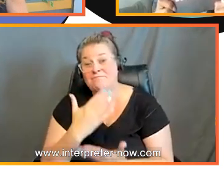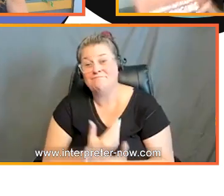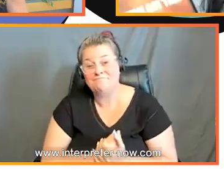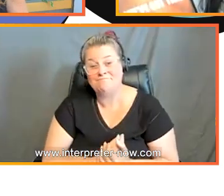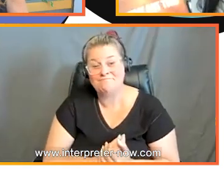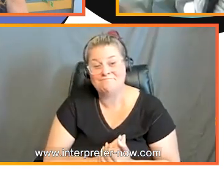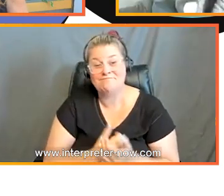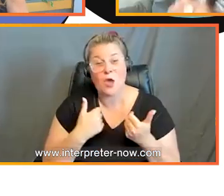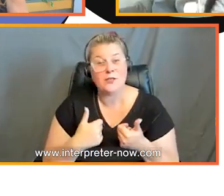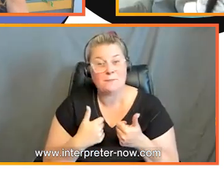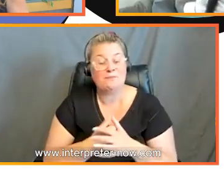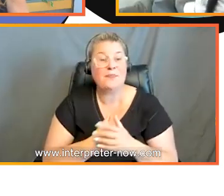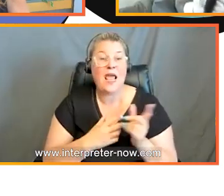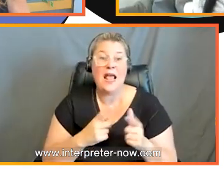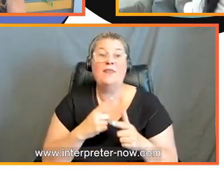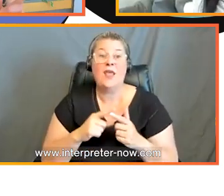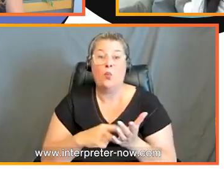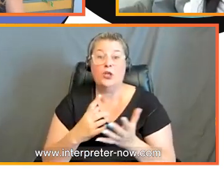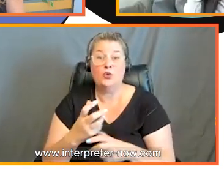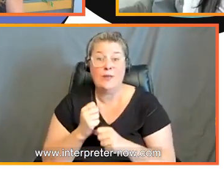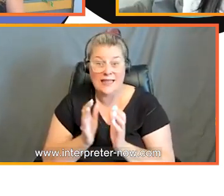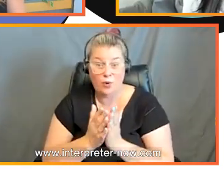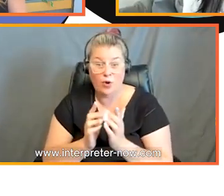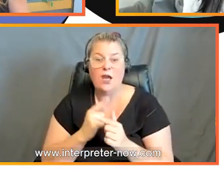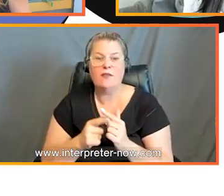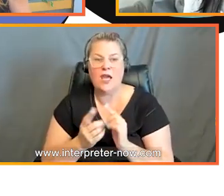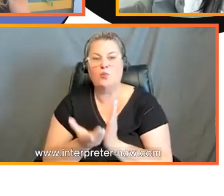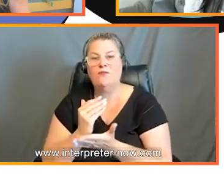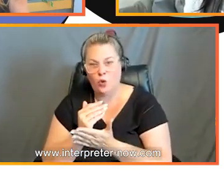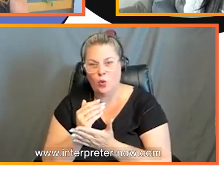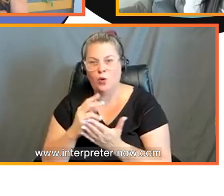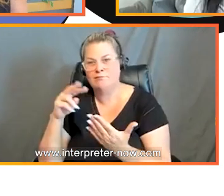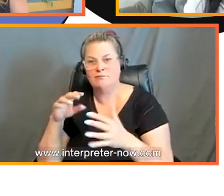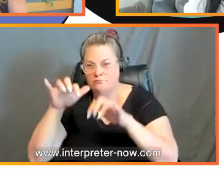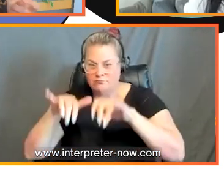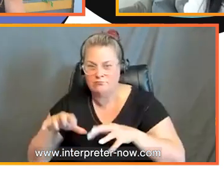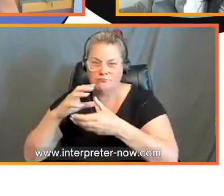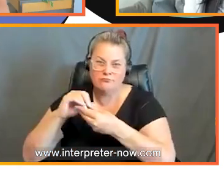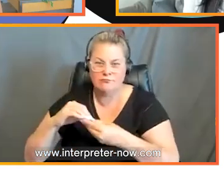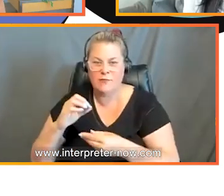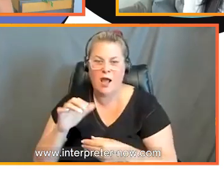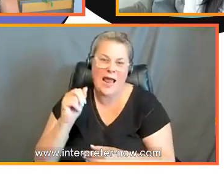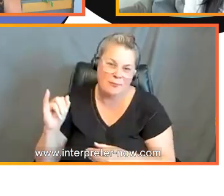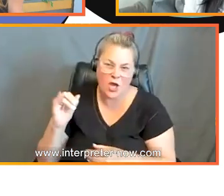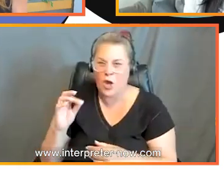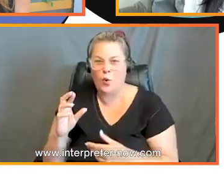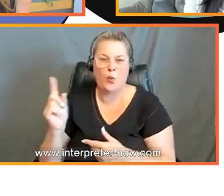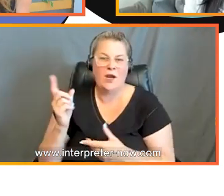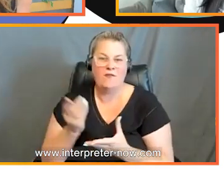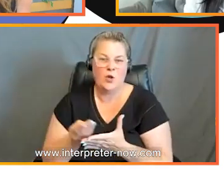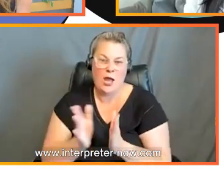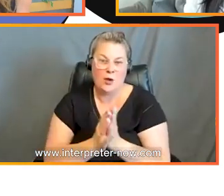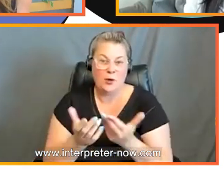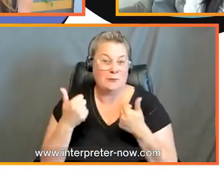love that. Thank you. Awesome. And then once you get the book, review it on Amazon and wherever you purchase it